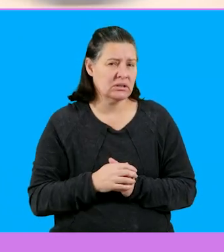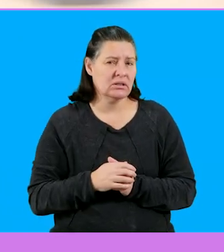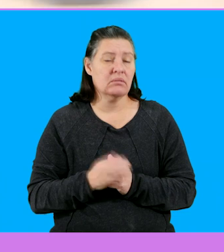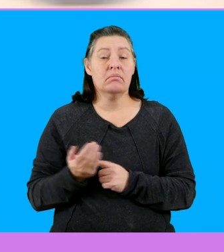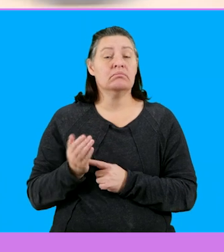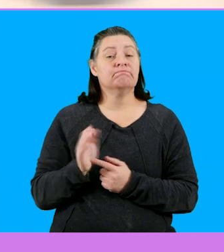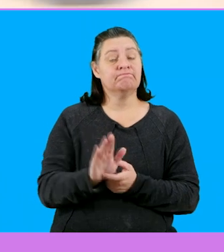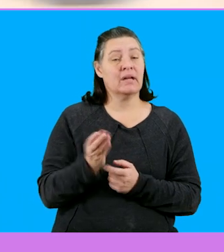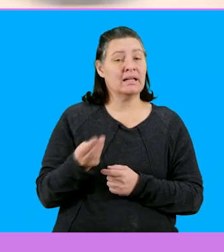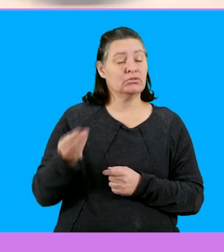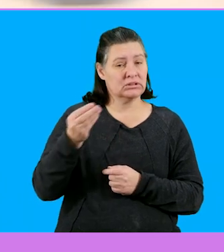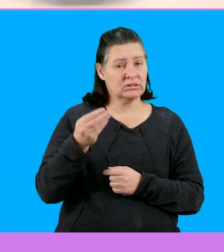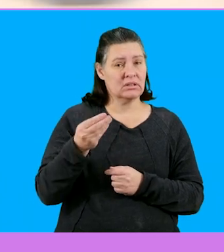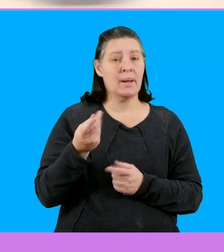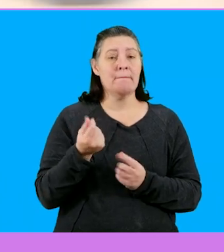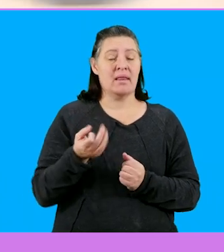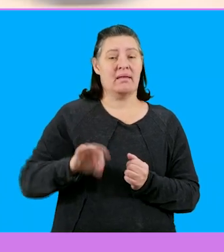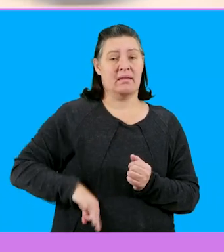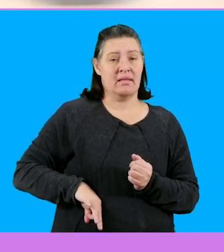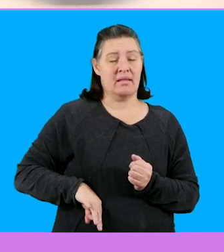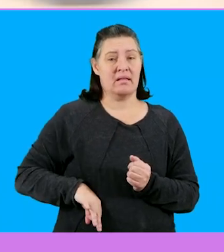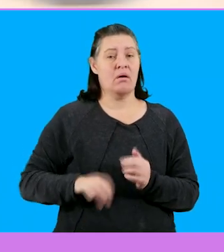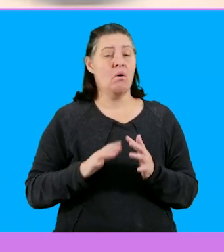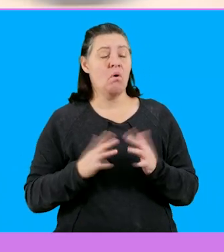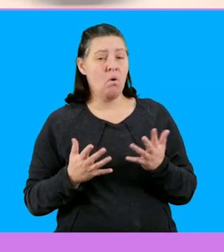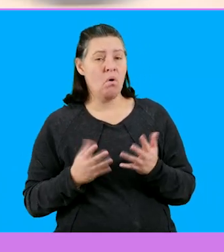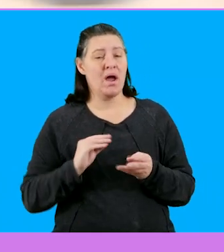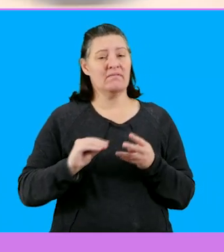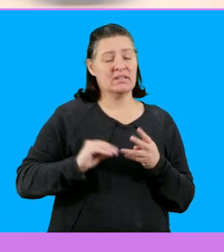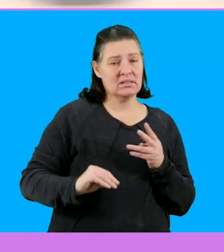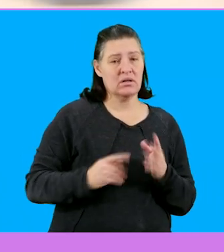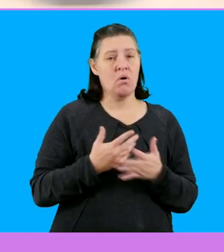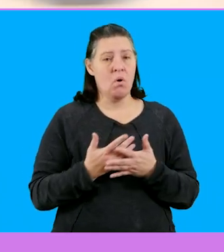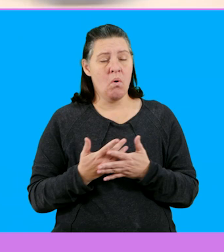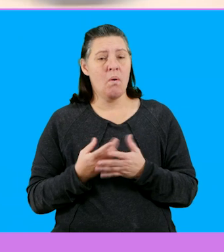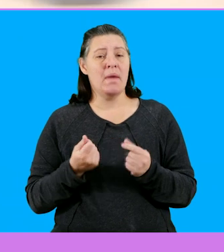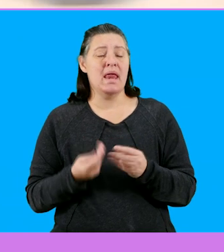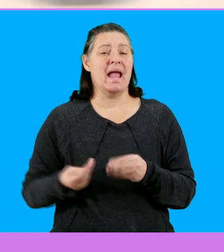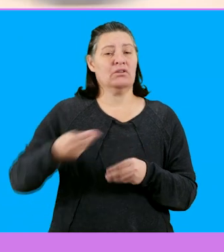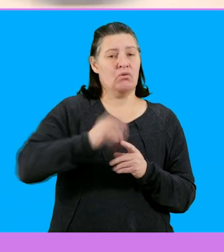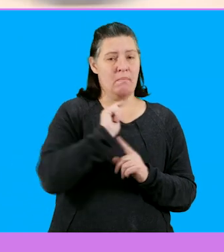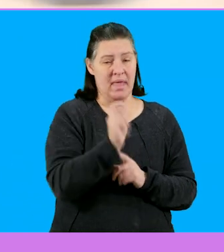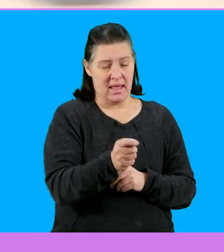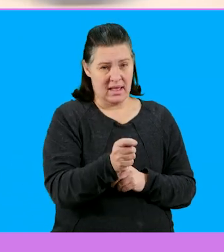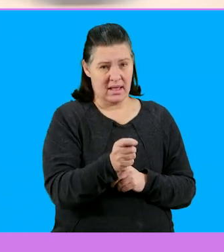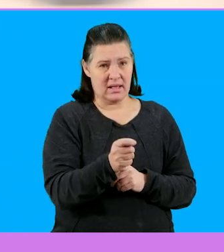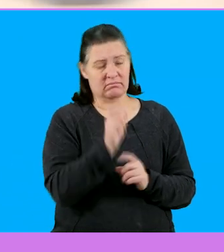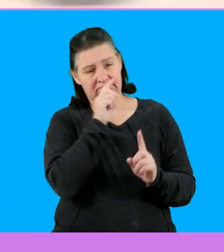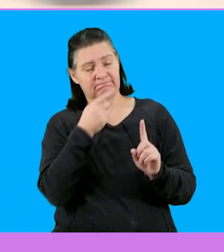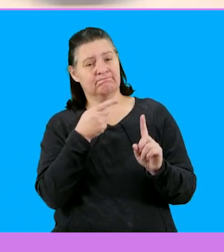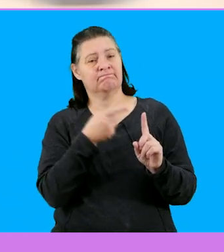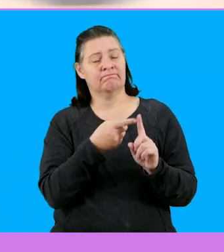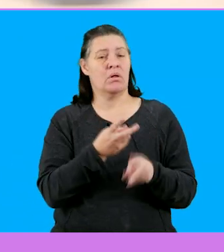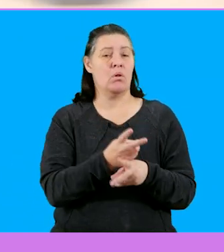I've indicated here that interest is the money earned or on investments, or it can be extra money that you pay, all right, towards